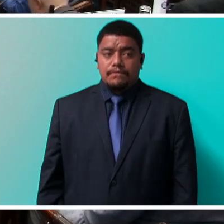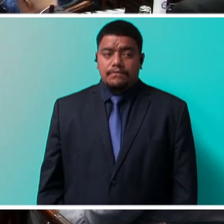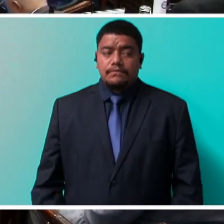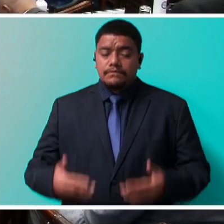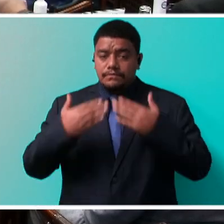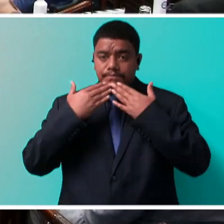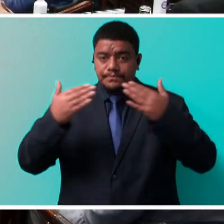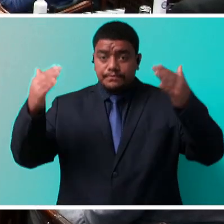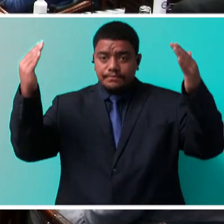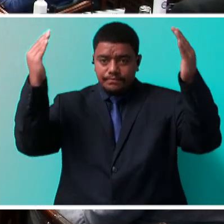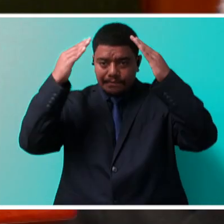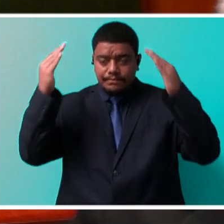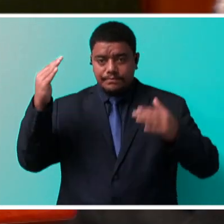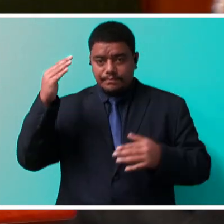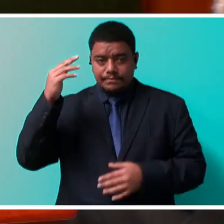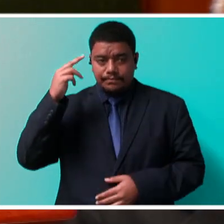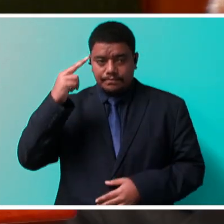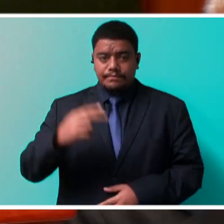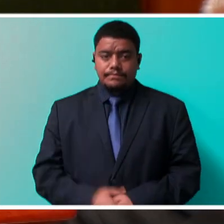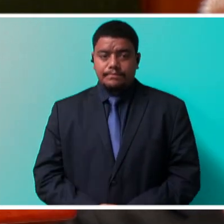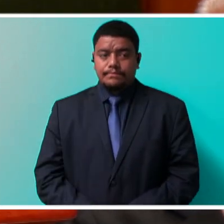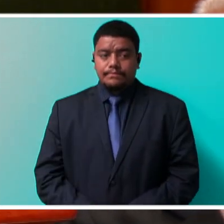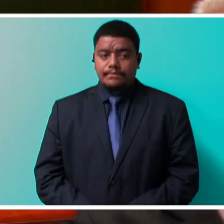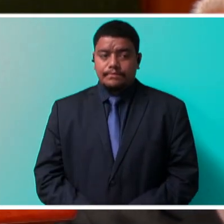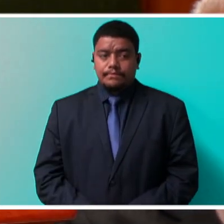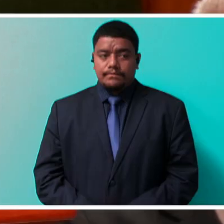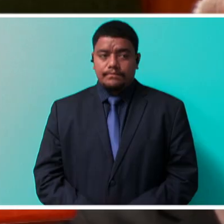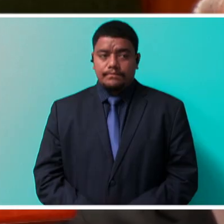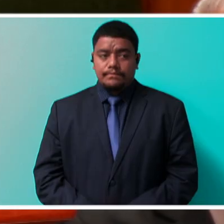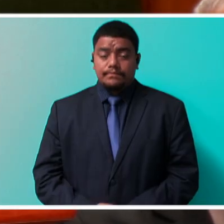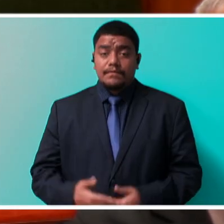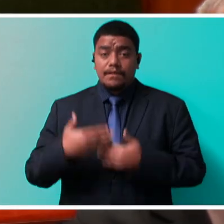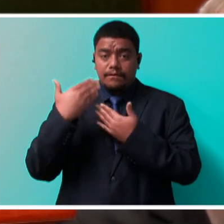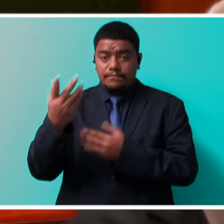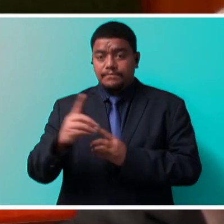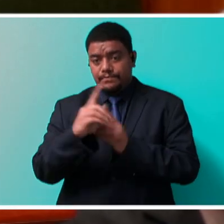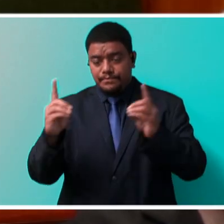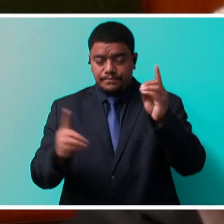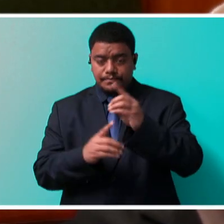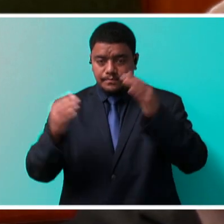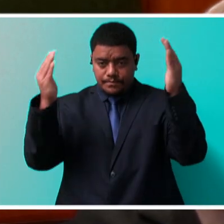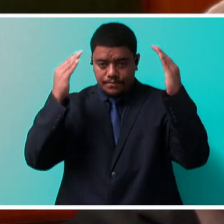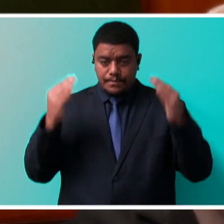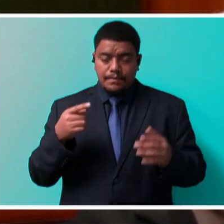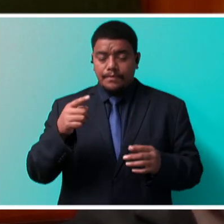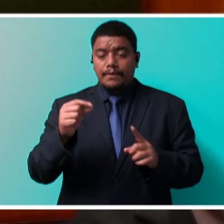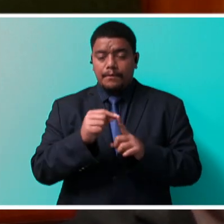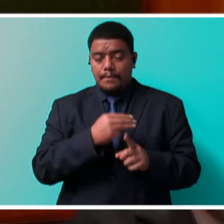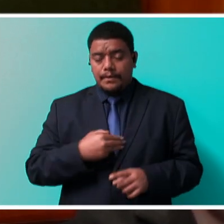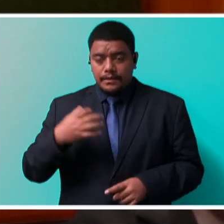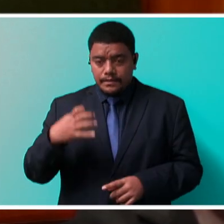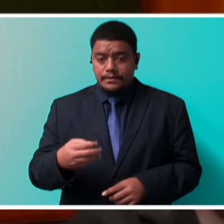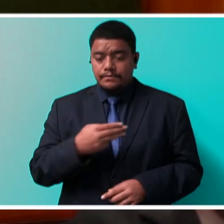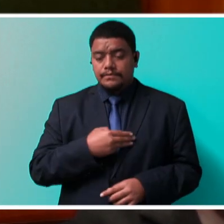Thank you, Madam Speaker. Uh, Honorable Madam Deputy Speaker, Honorable Prime Minister, Ministers, Leader of